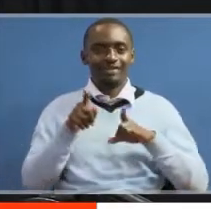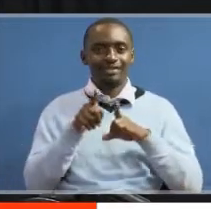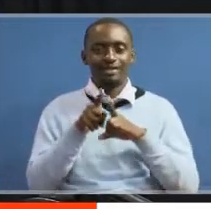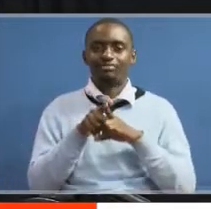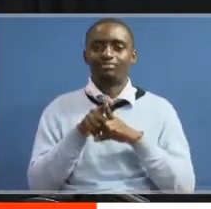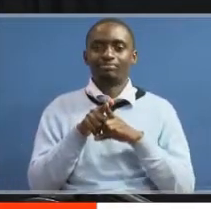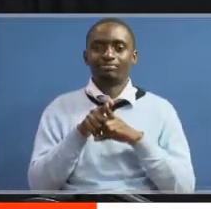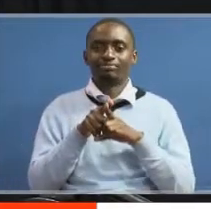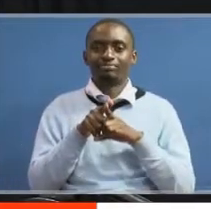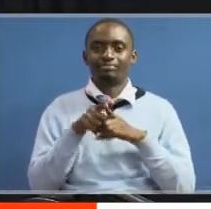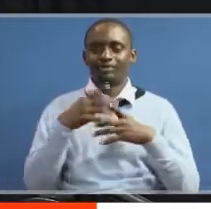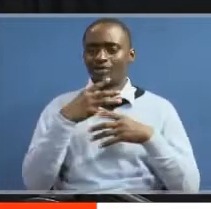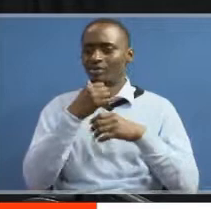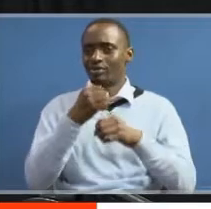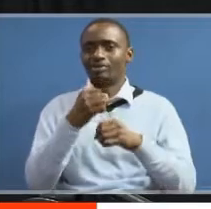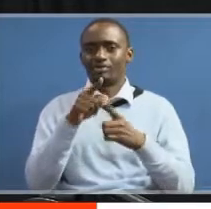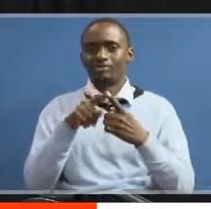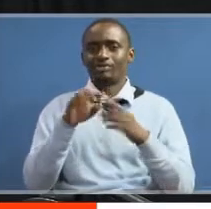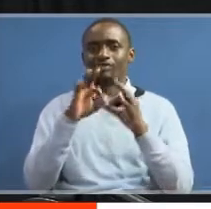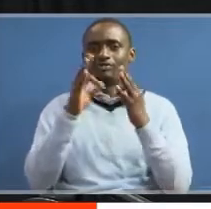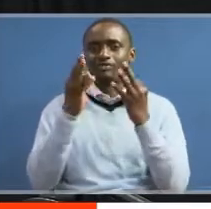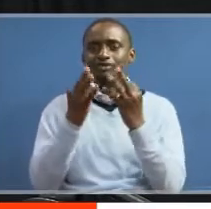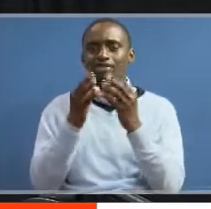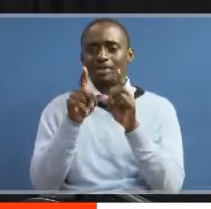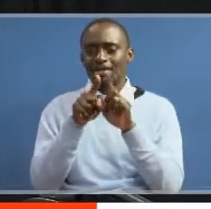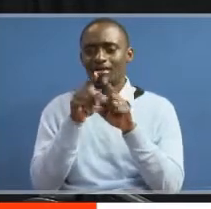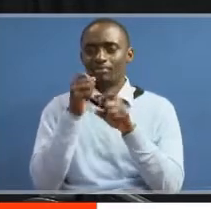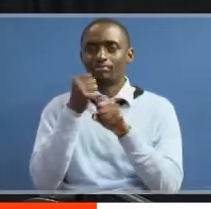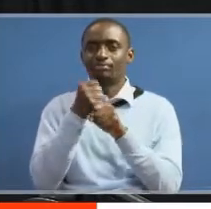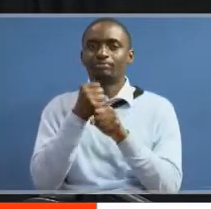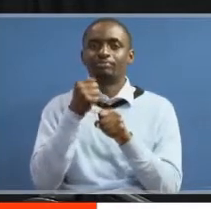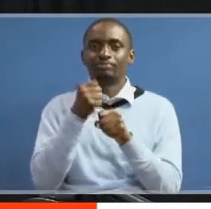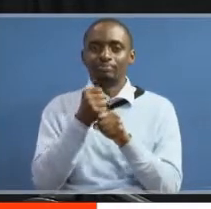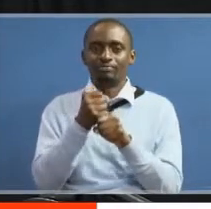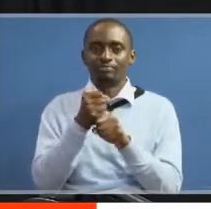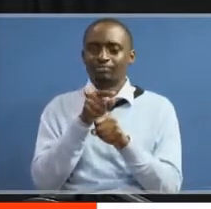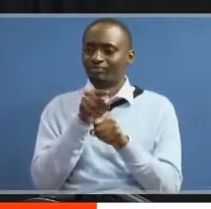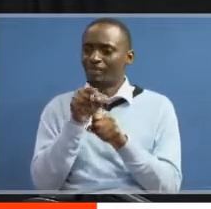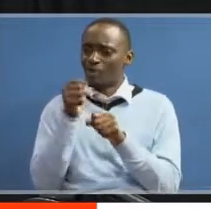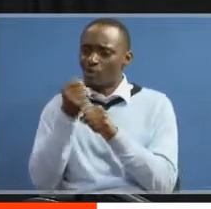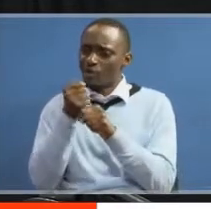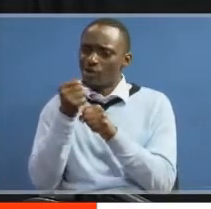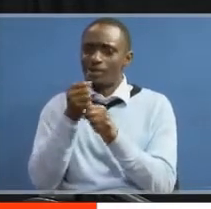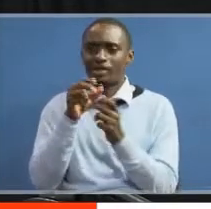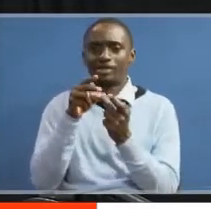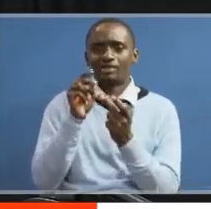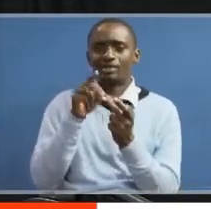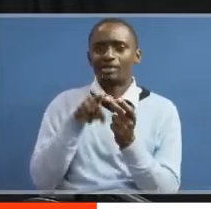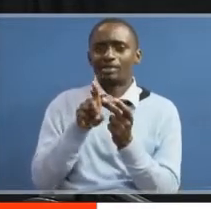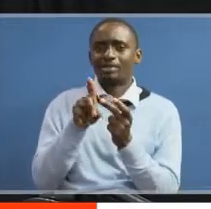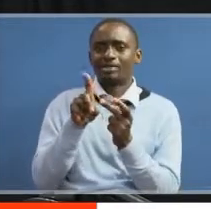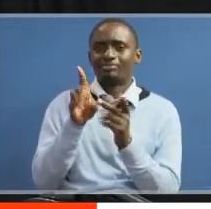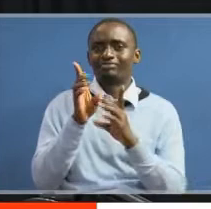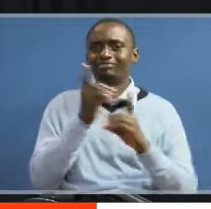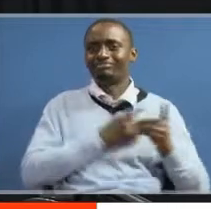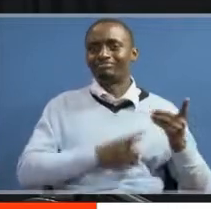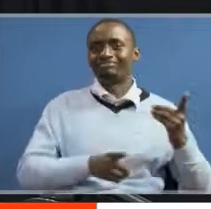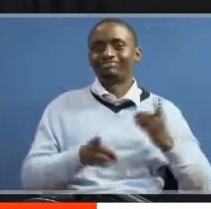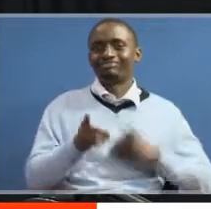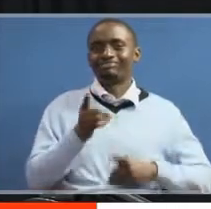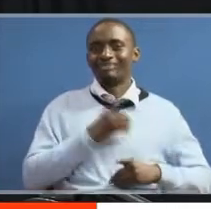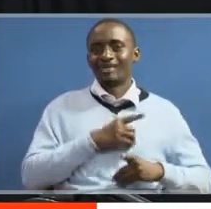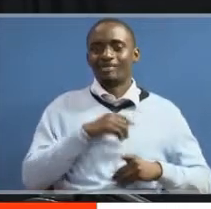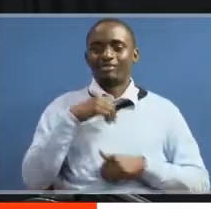to the family and also to his work. And his work, especially drama, writing,